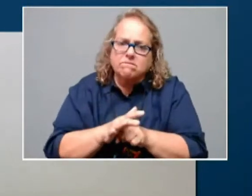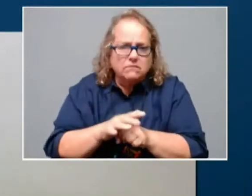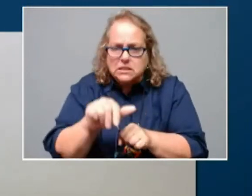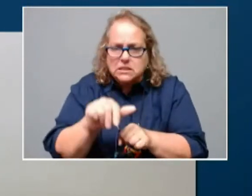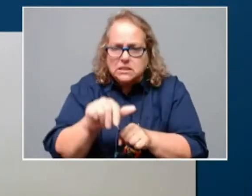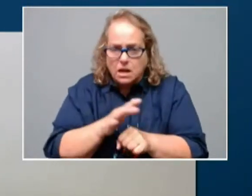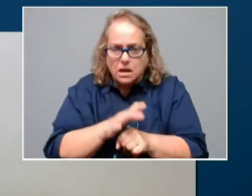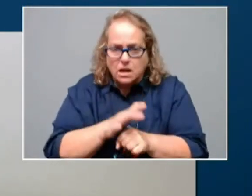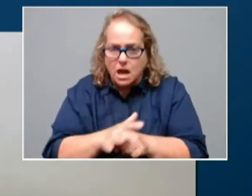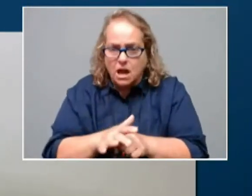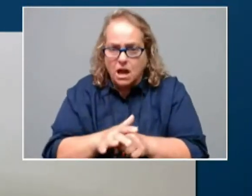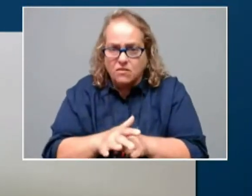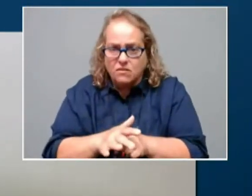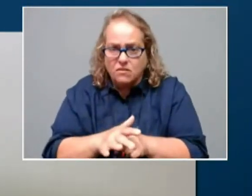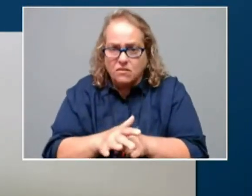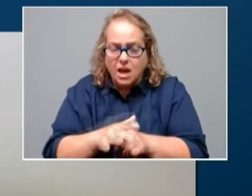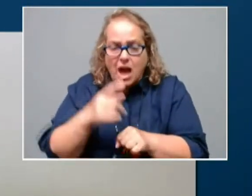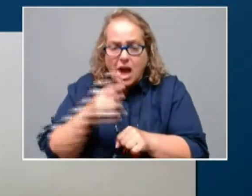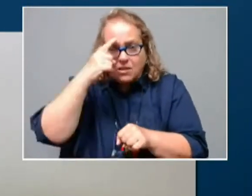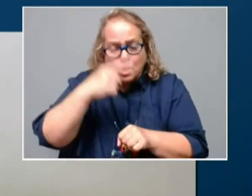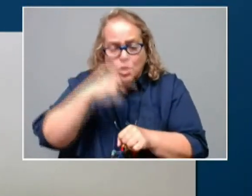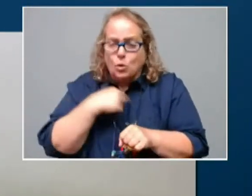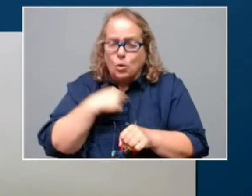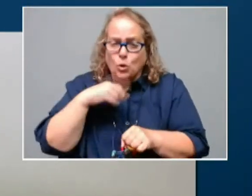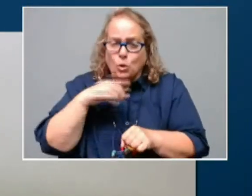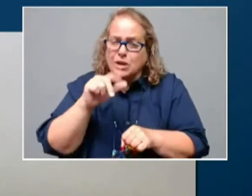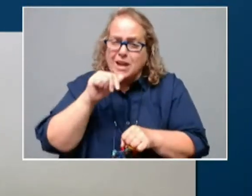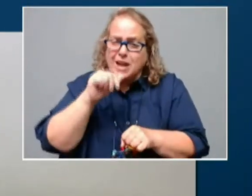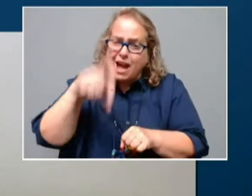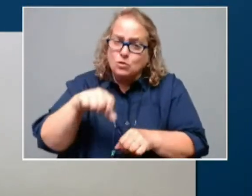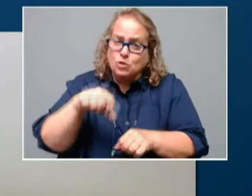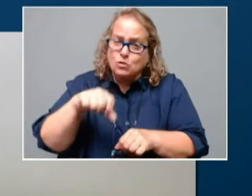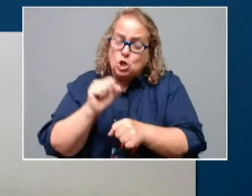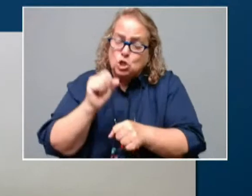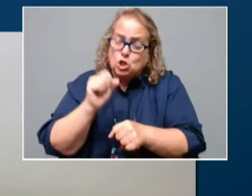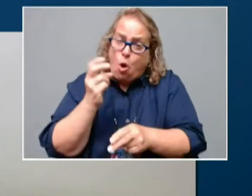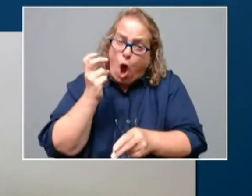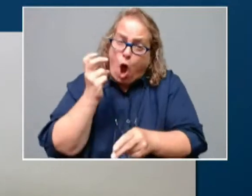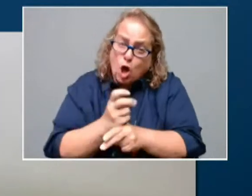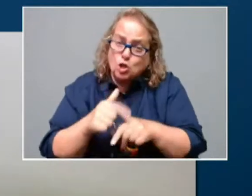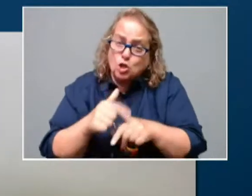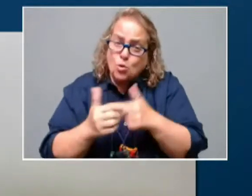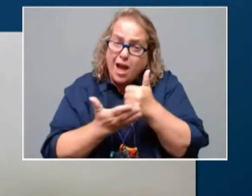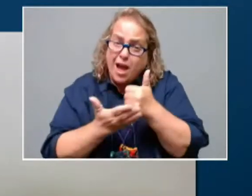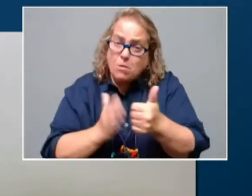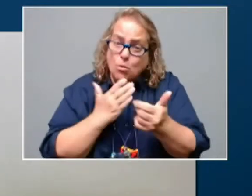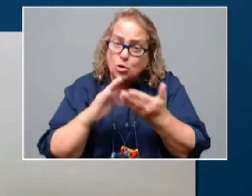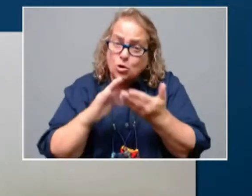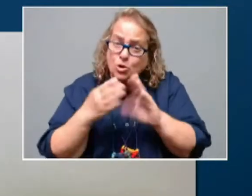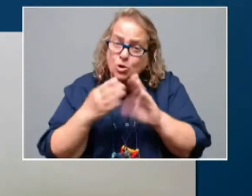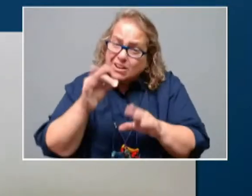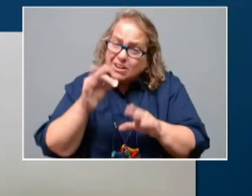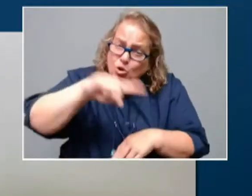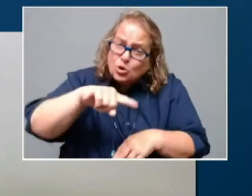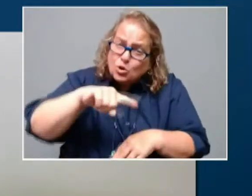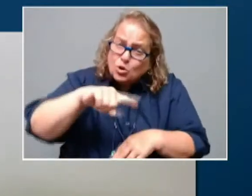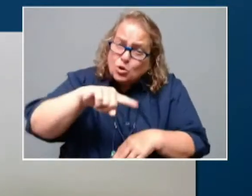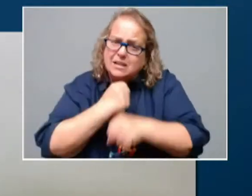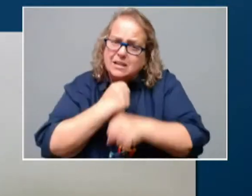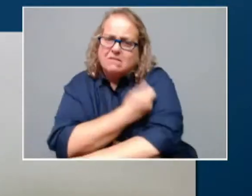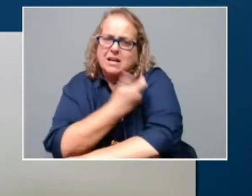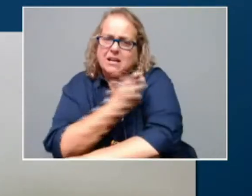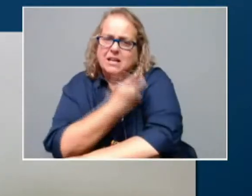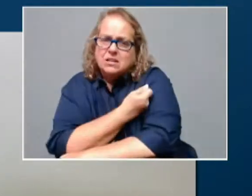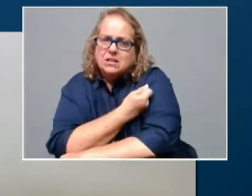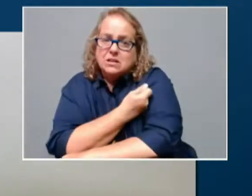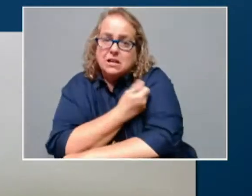we wouldn't have to work so hard to help our community if more people were vaccinated. And right now, it just looks like there's no end.